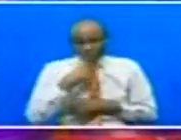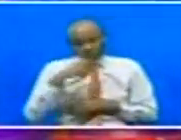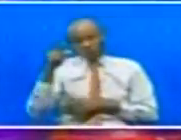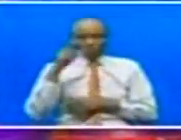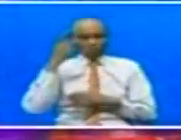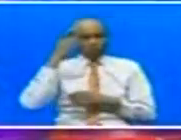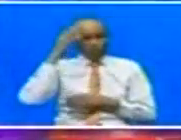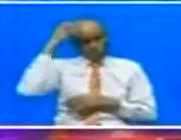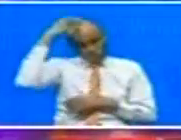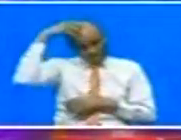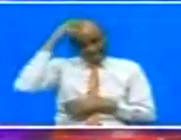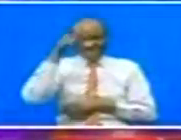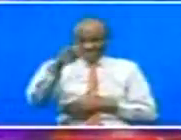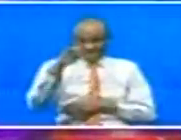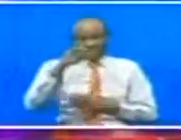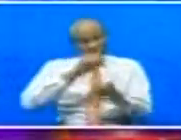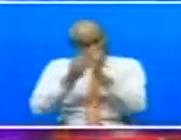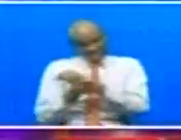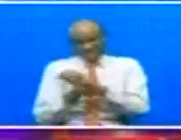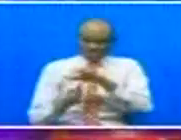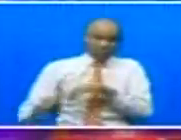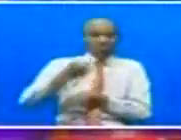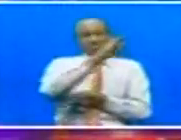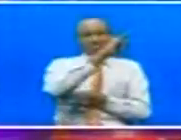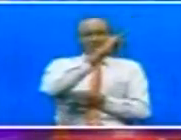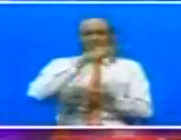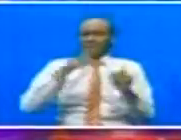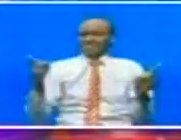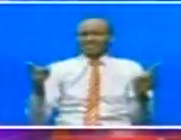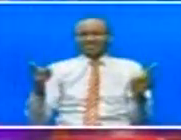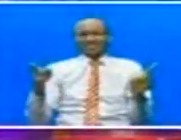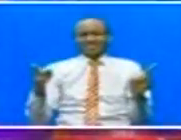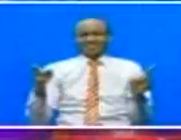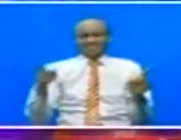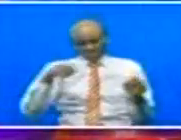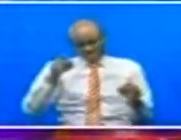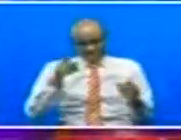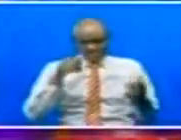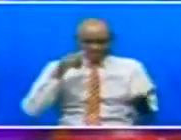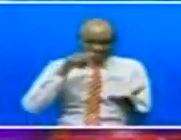Dubai and then changing planes and going over that way. But they got to